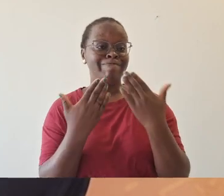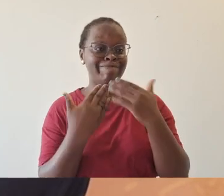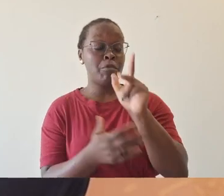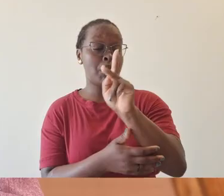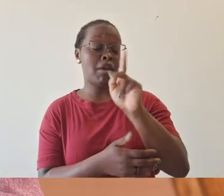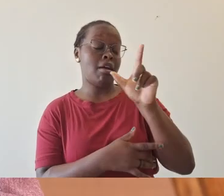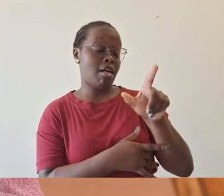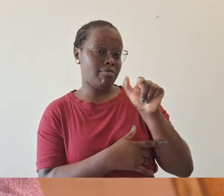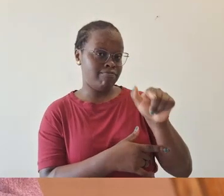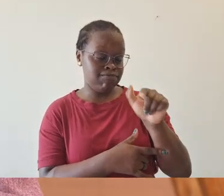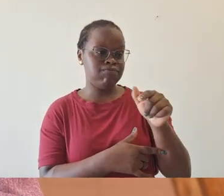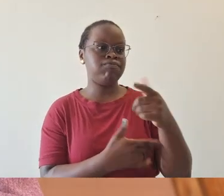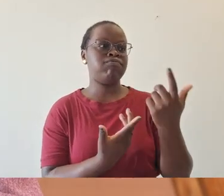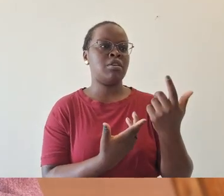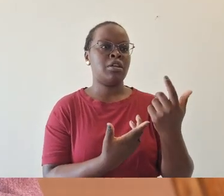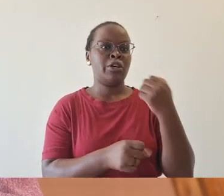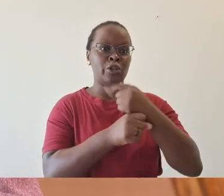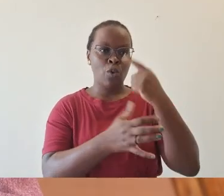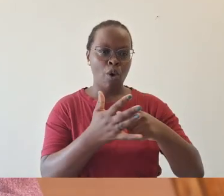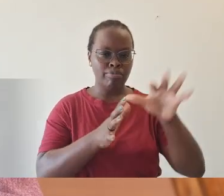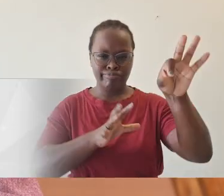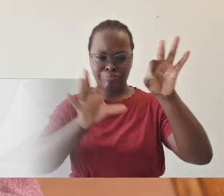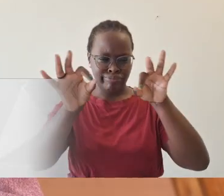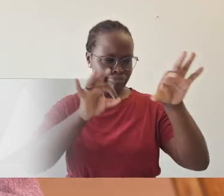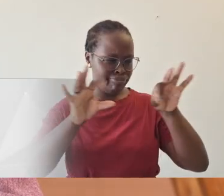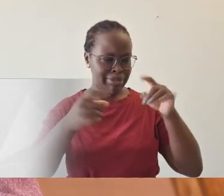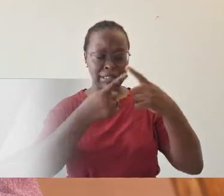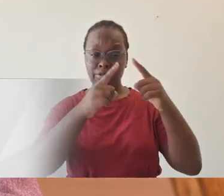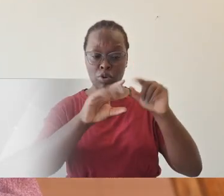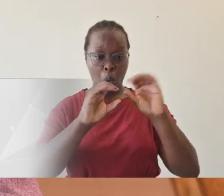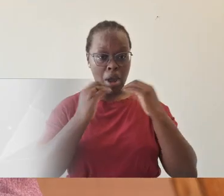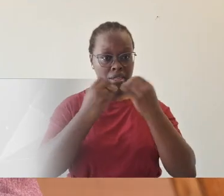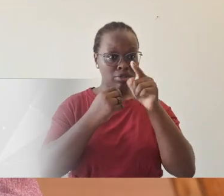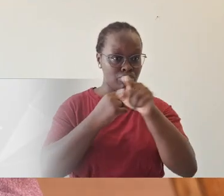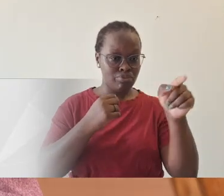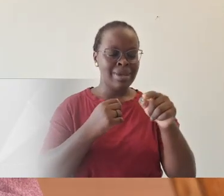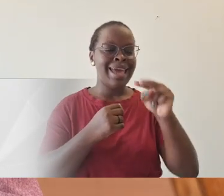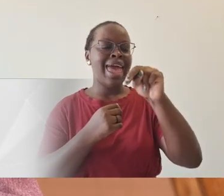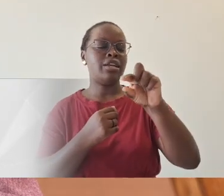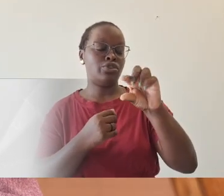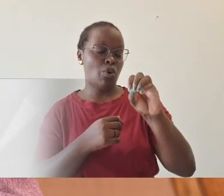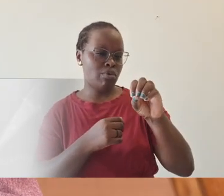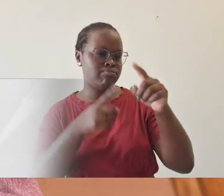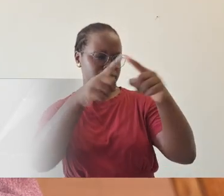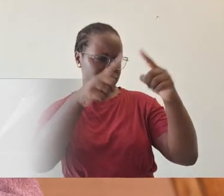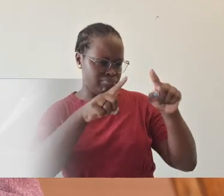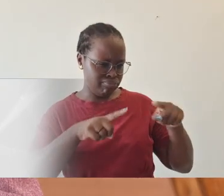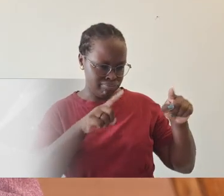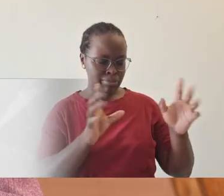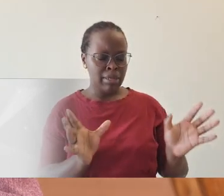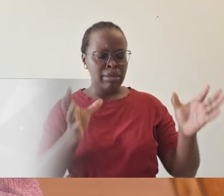Ian. So Keep Kenya Learning brought interested, committed organizations, EdTech East Africa, Metis, Rally members,